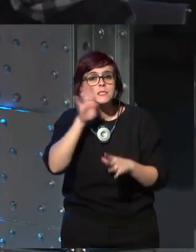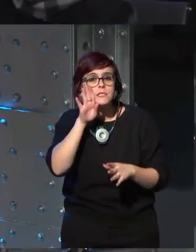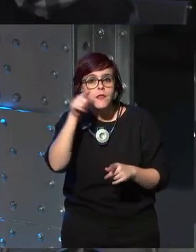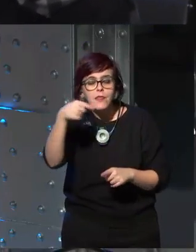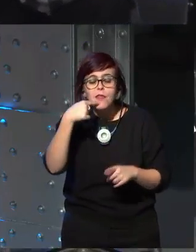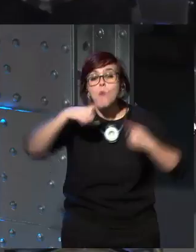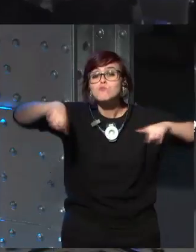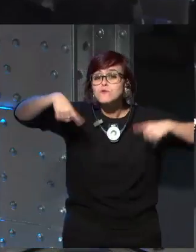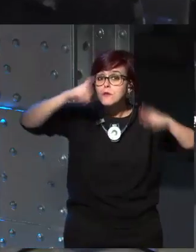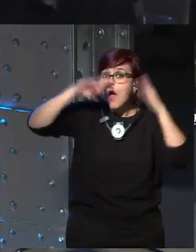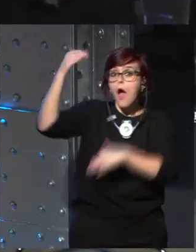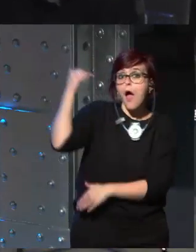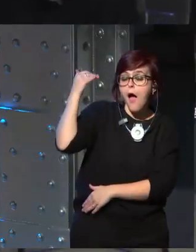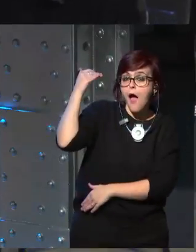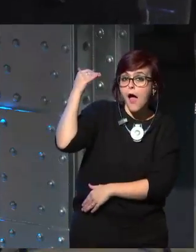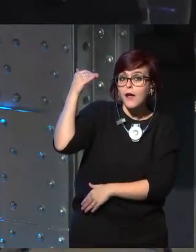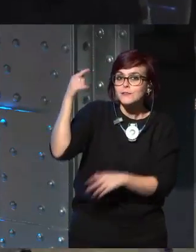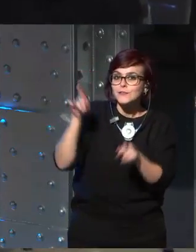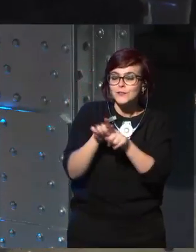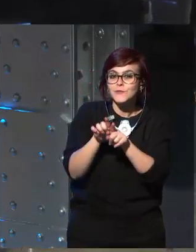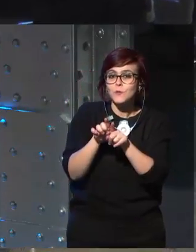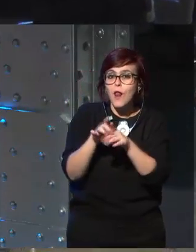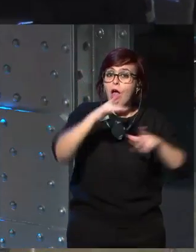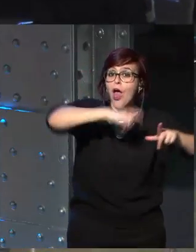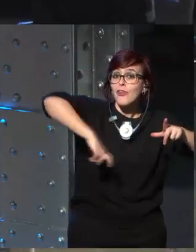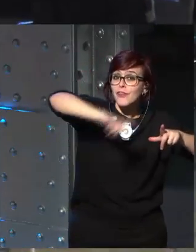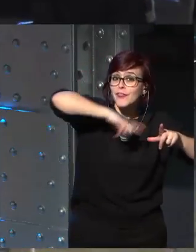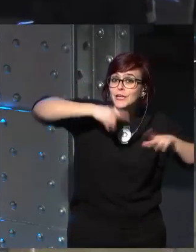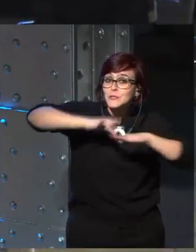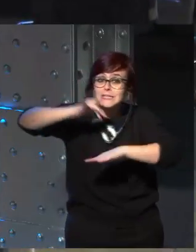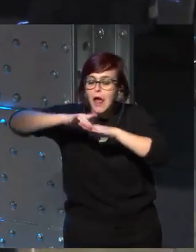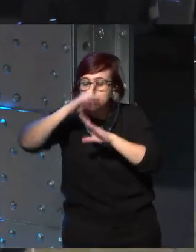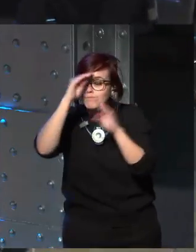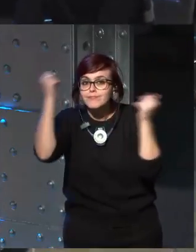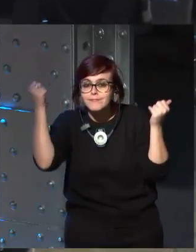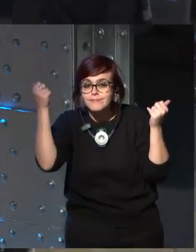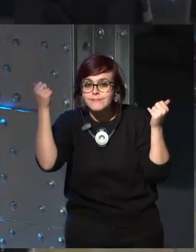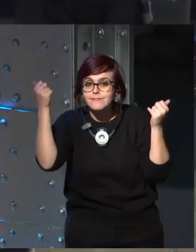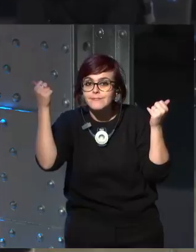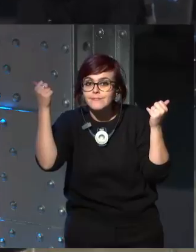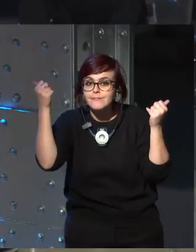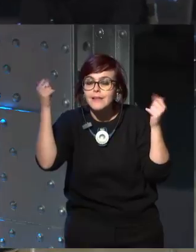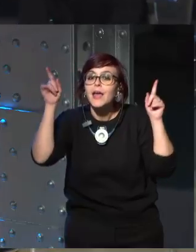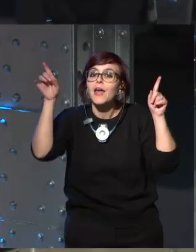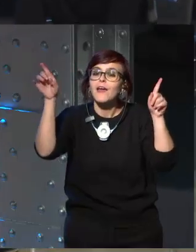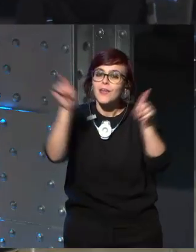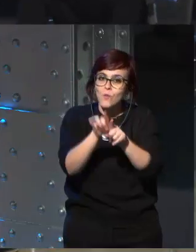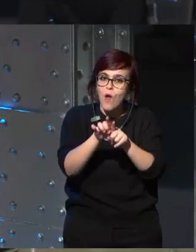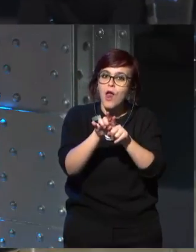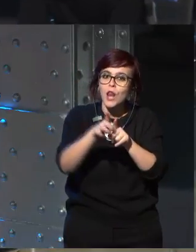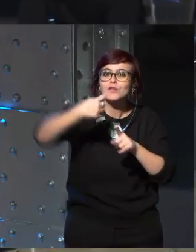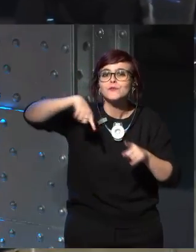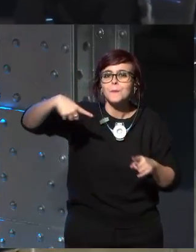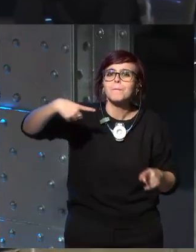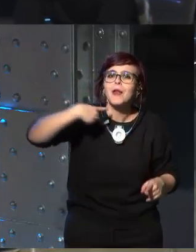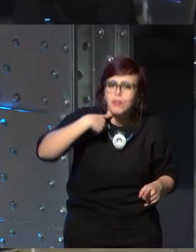of it." So that's someone like him. He considers that we lost all these years. But